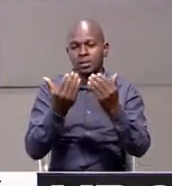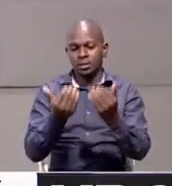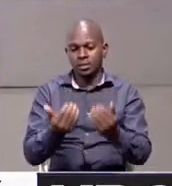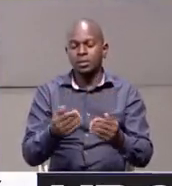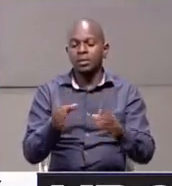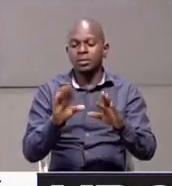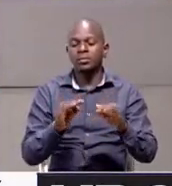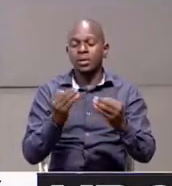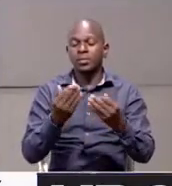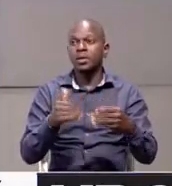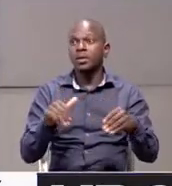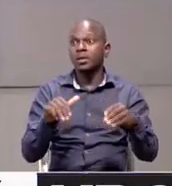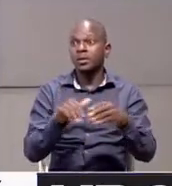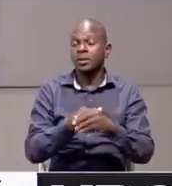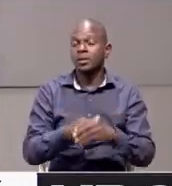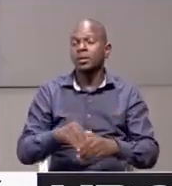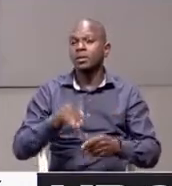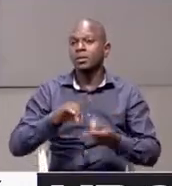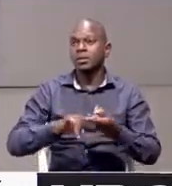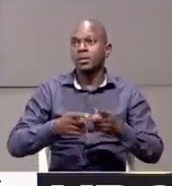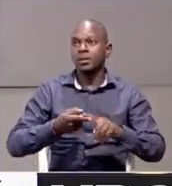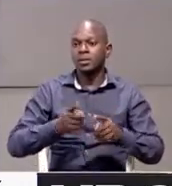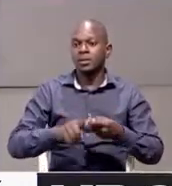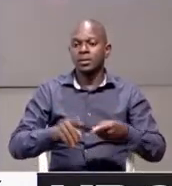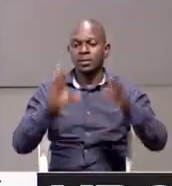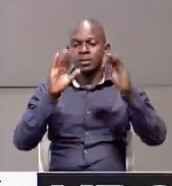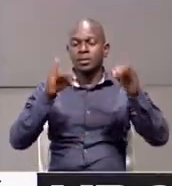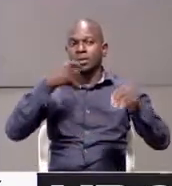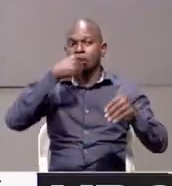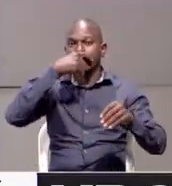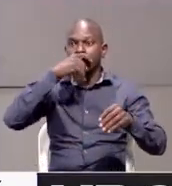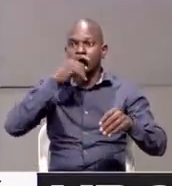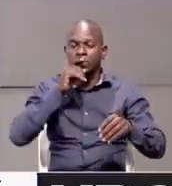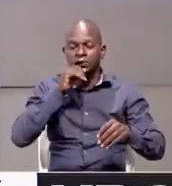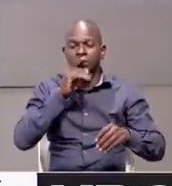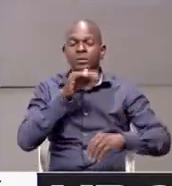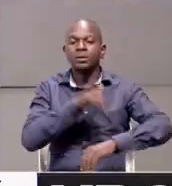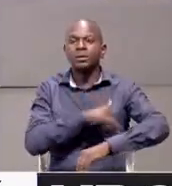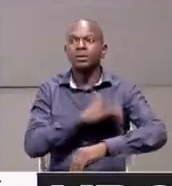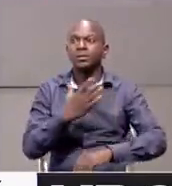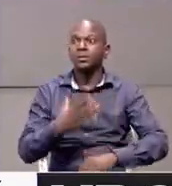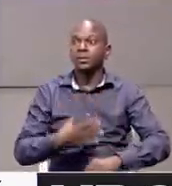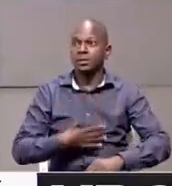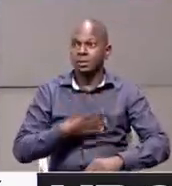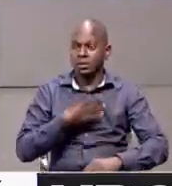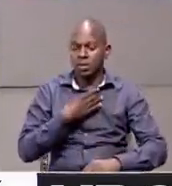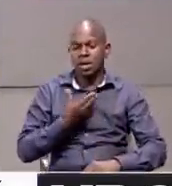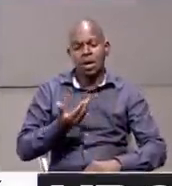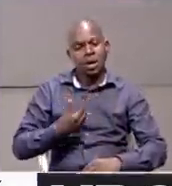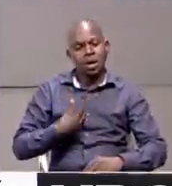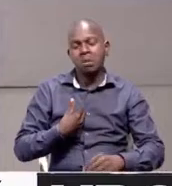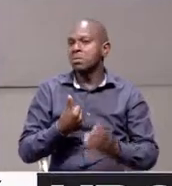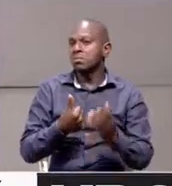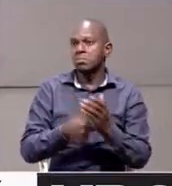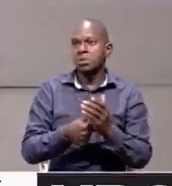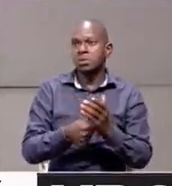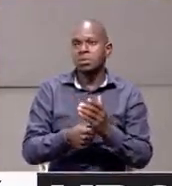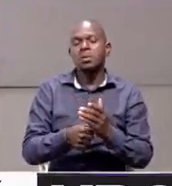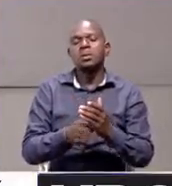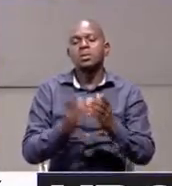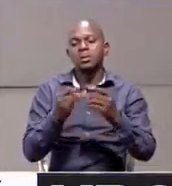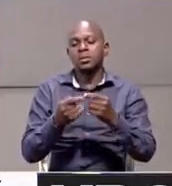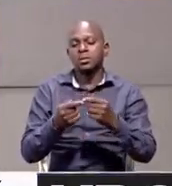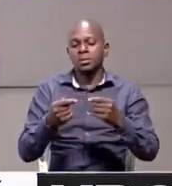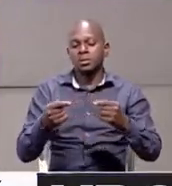family members and friends. President Museveni was the chief guest. He said he has no intrigue